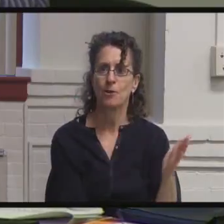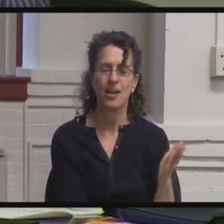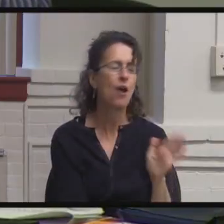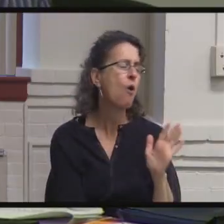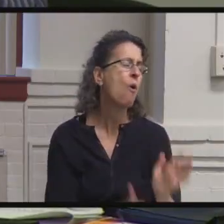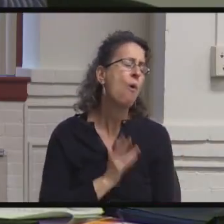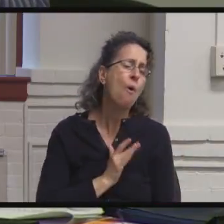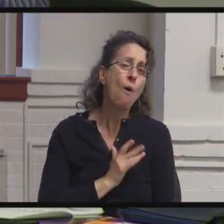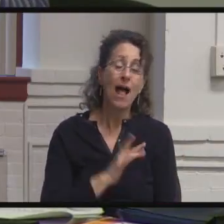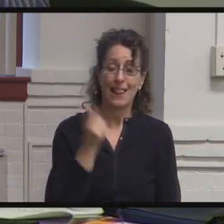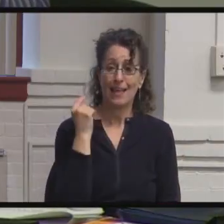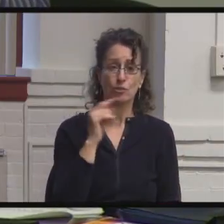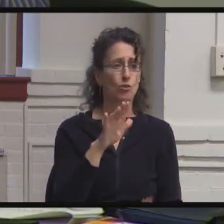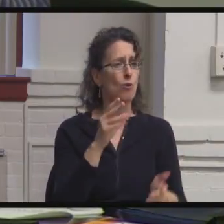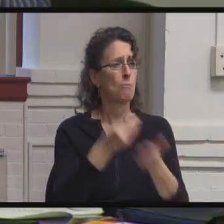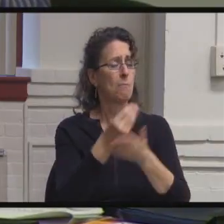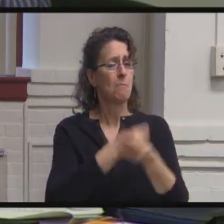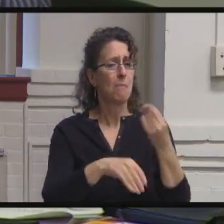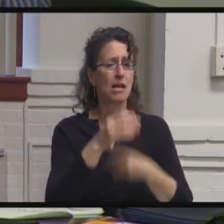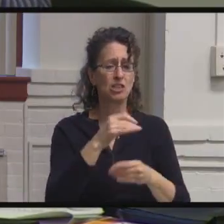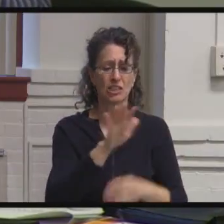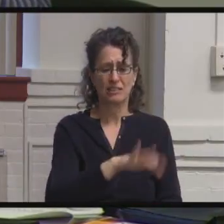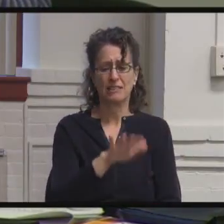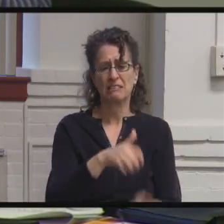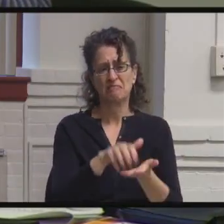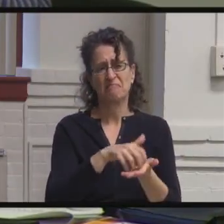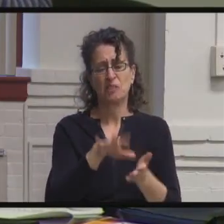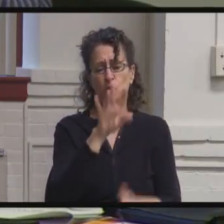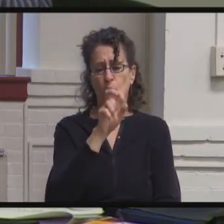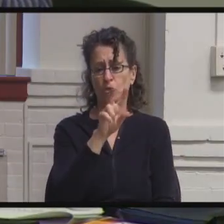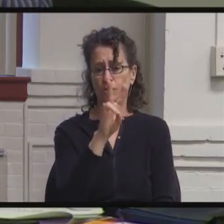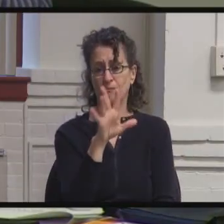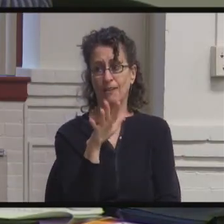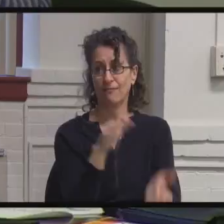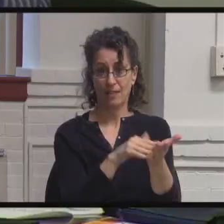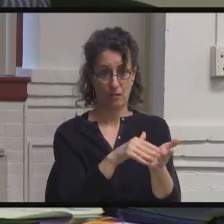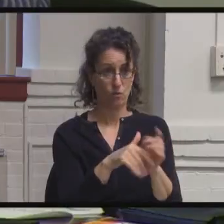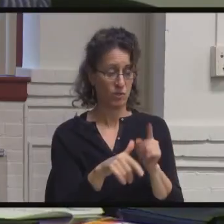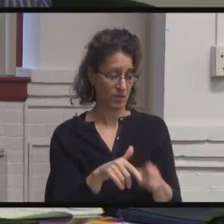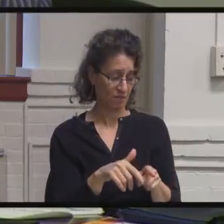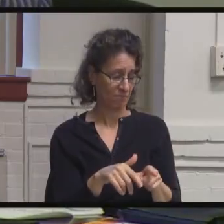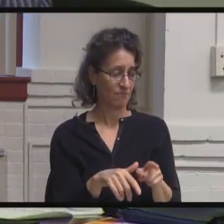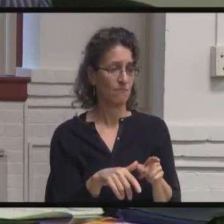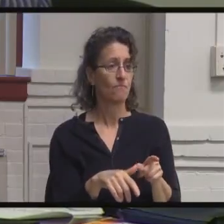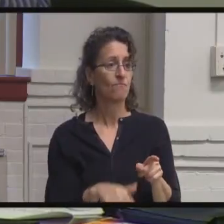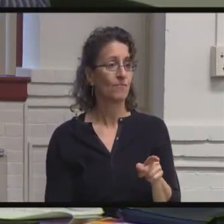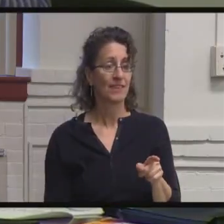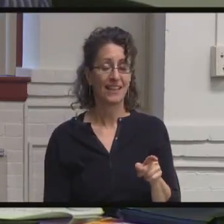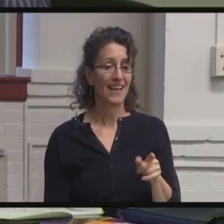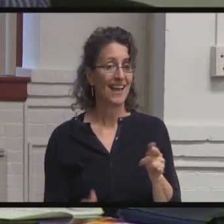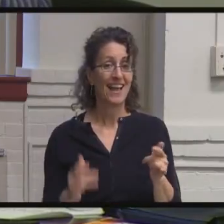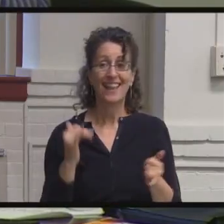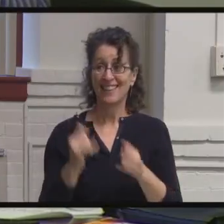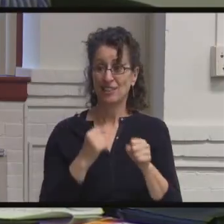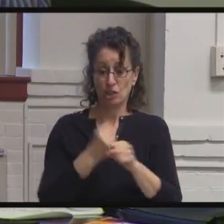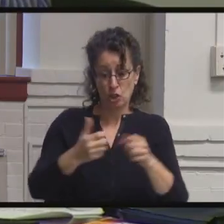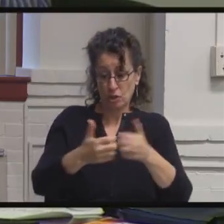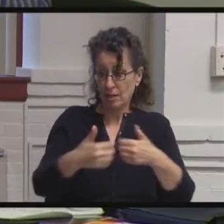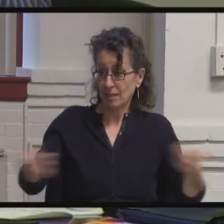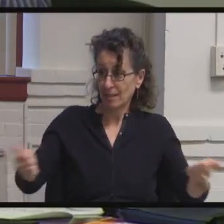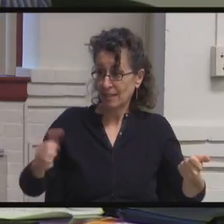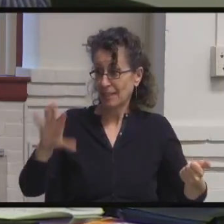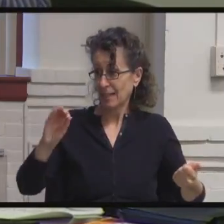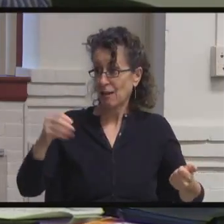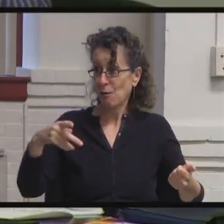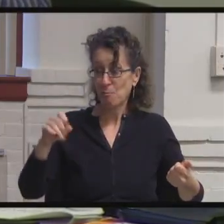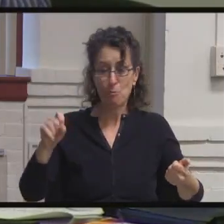year we had a budget of $275 for tipping fees for the trash. In this solid waste fund, the